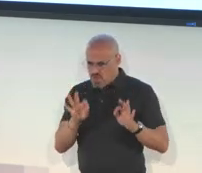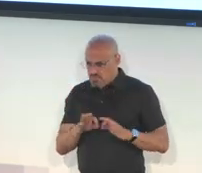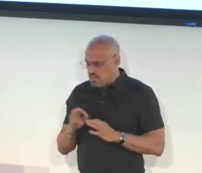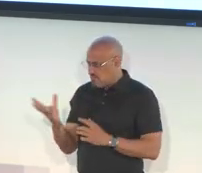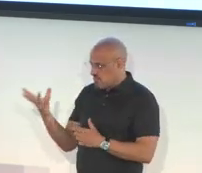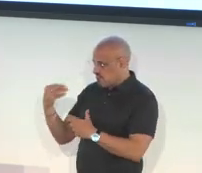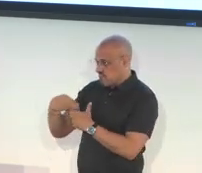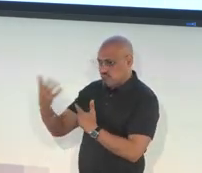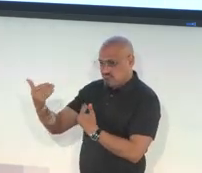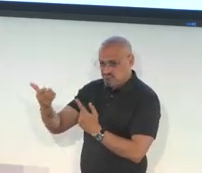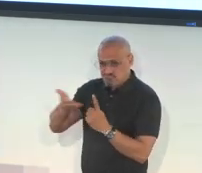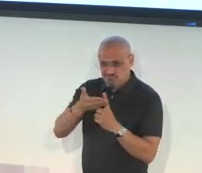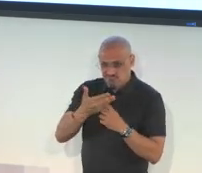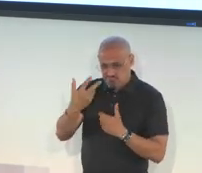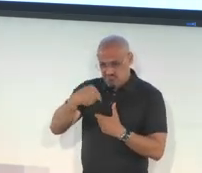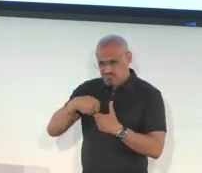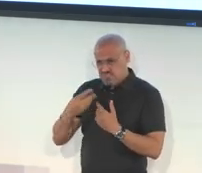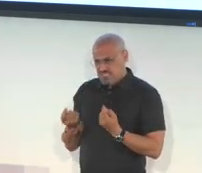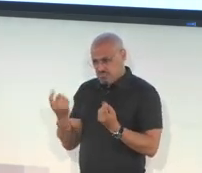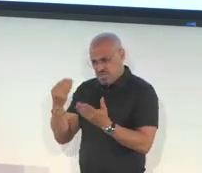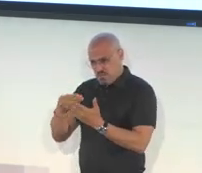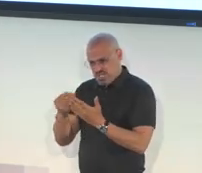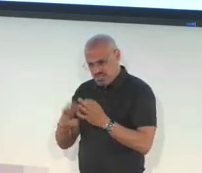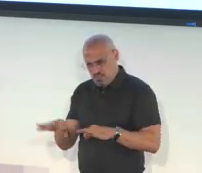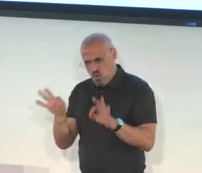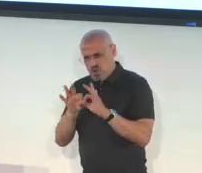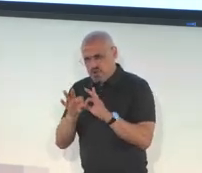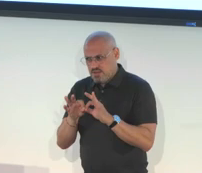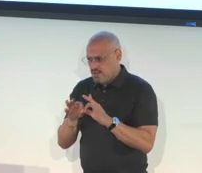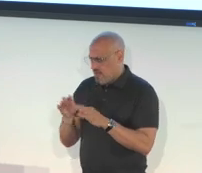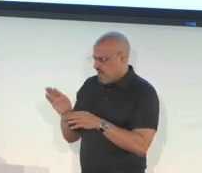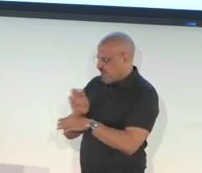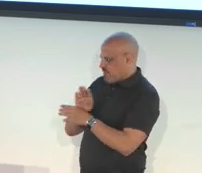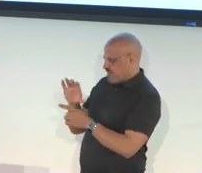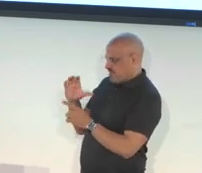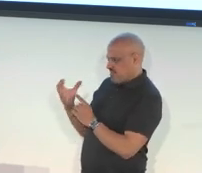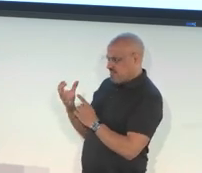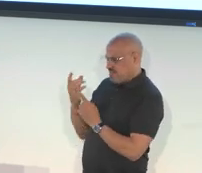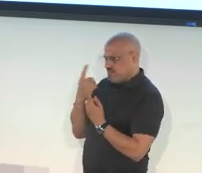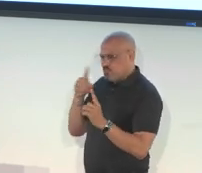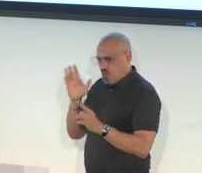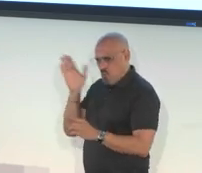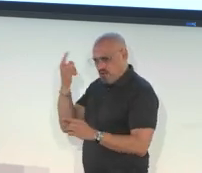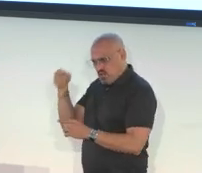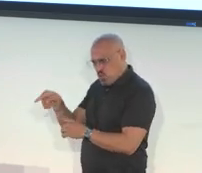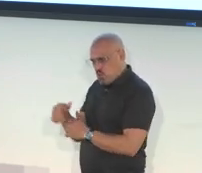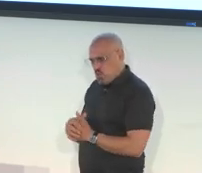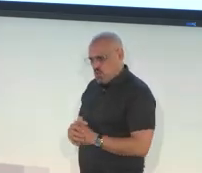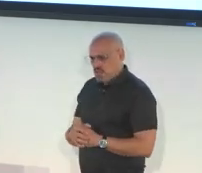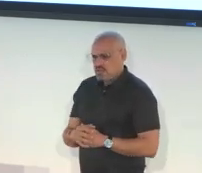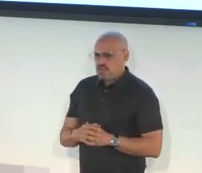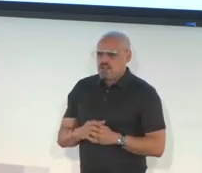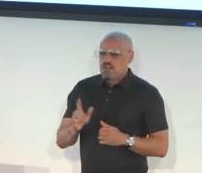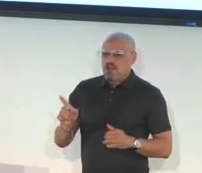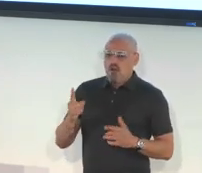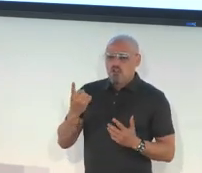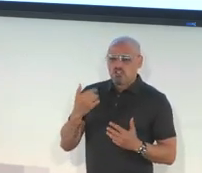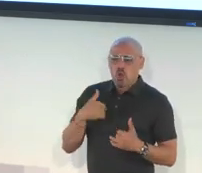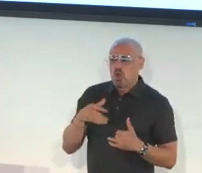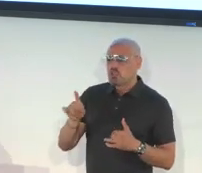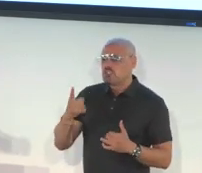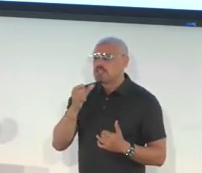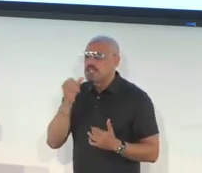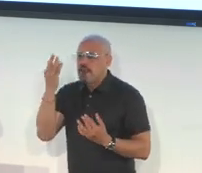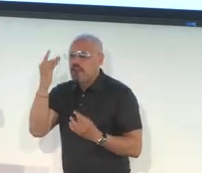that I think are important and spend that money, because I'm going, yeah, there's a business case here that's going to work for you. You're just not, I go to organizations and go, you're just